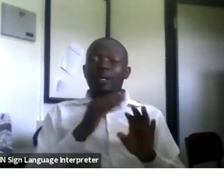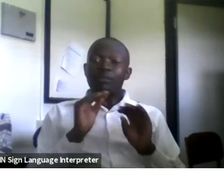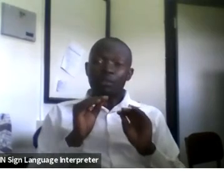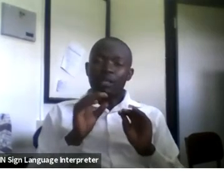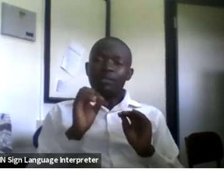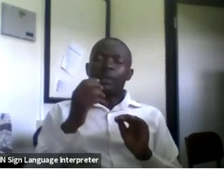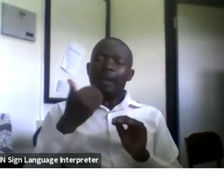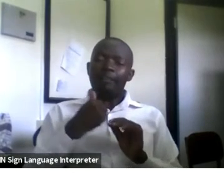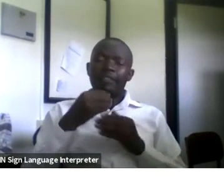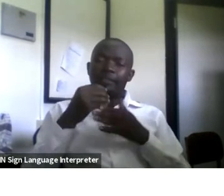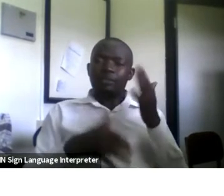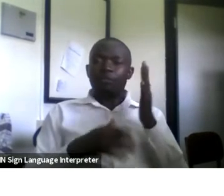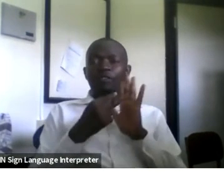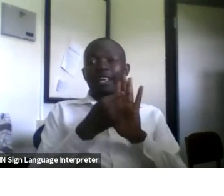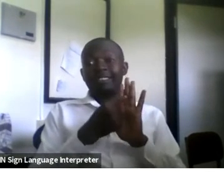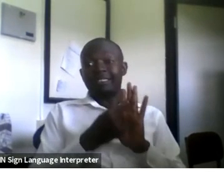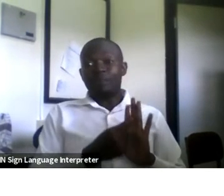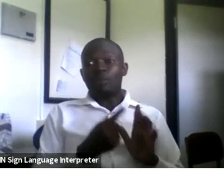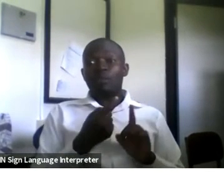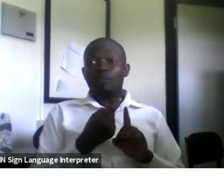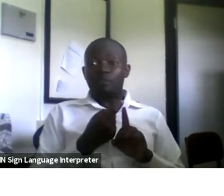that community-based